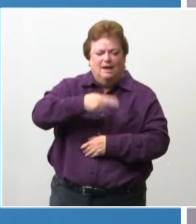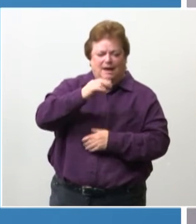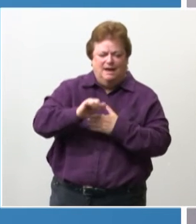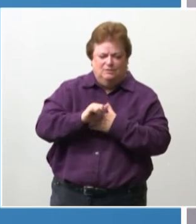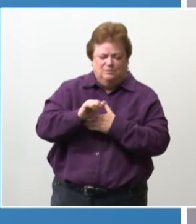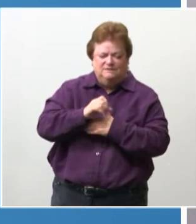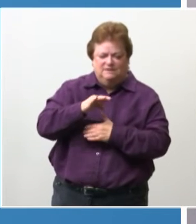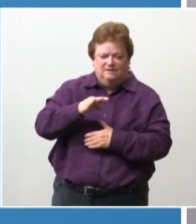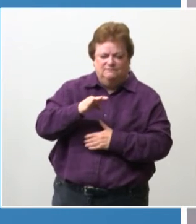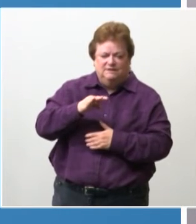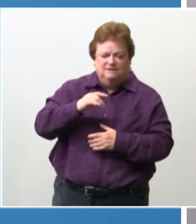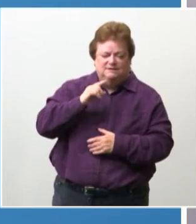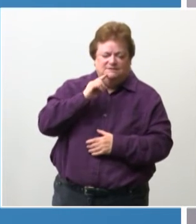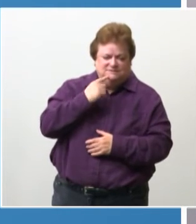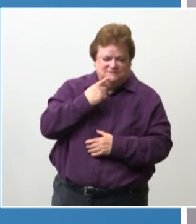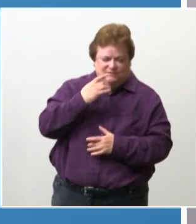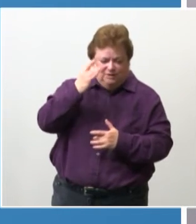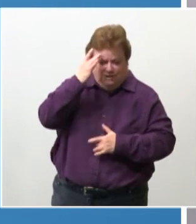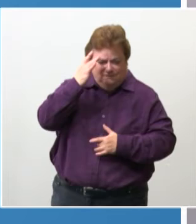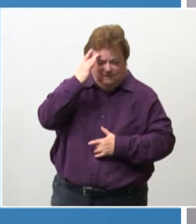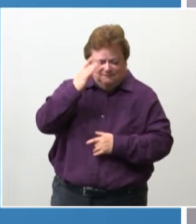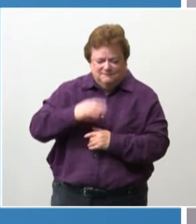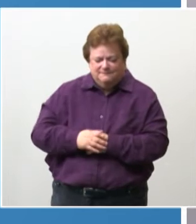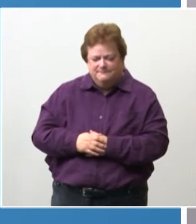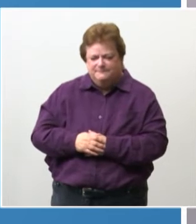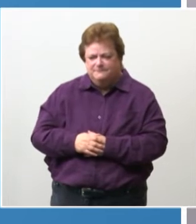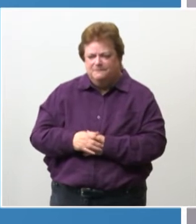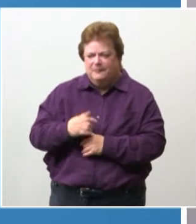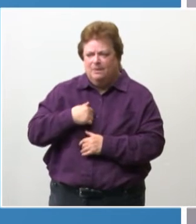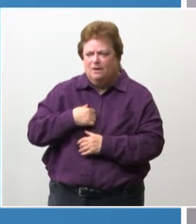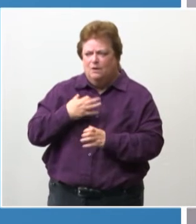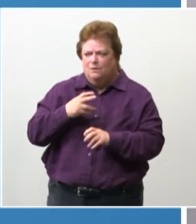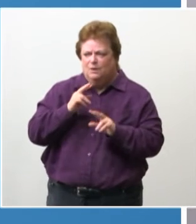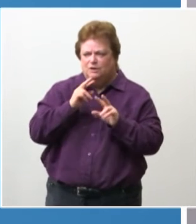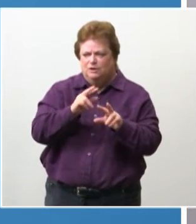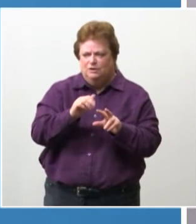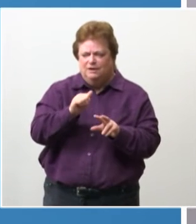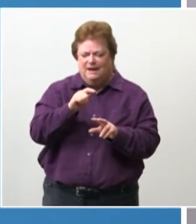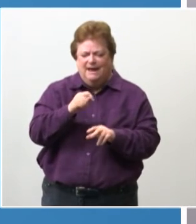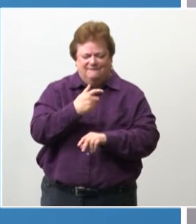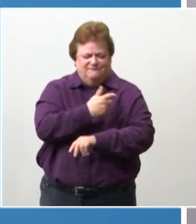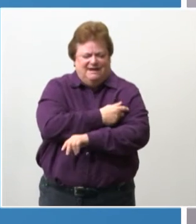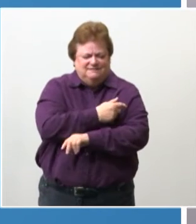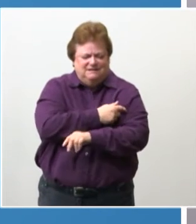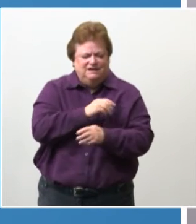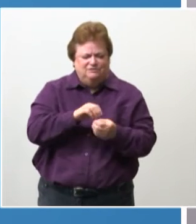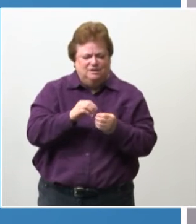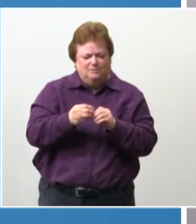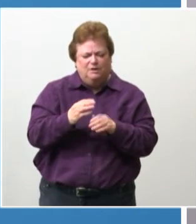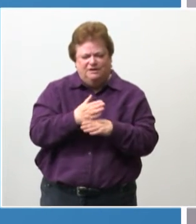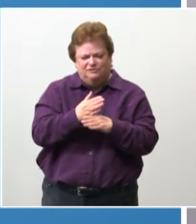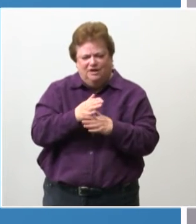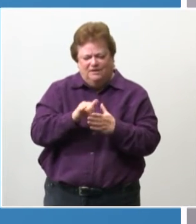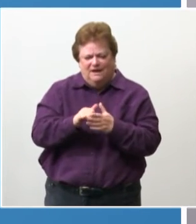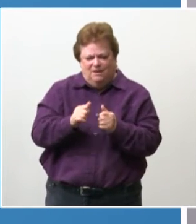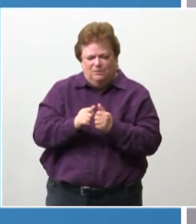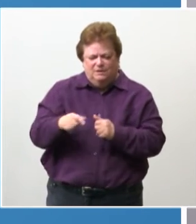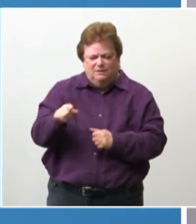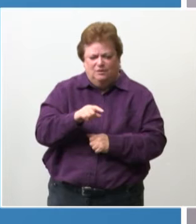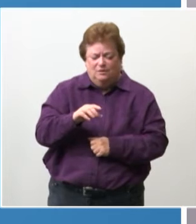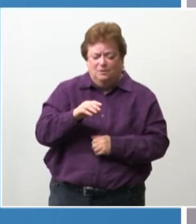of severe illness. And we wanted to look at our vaccination data and share information with you. More